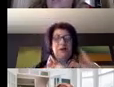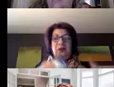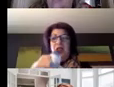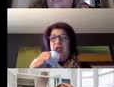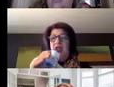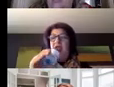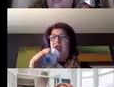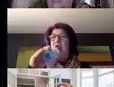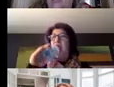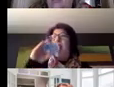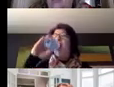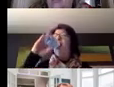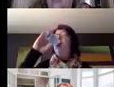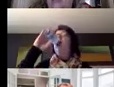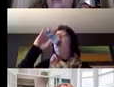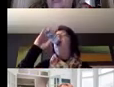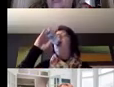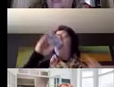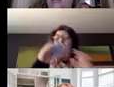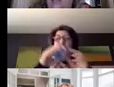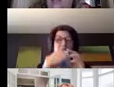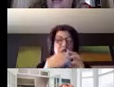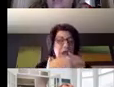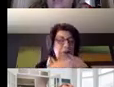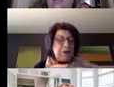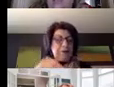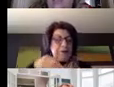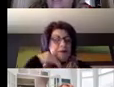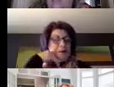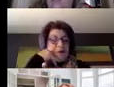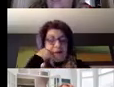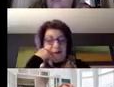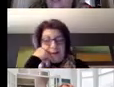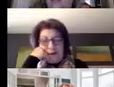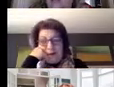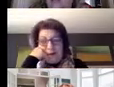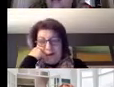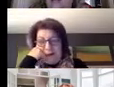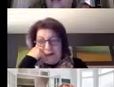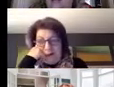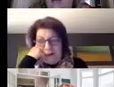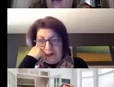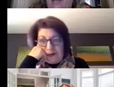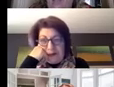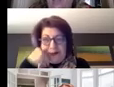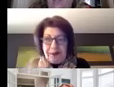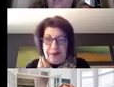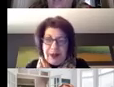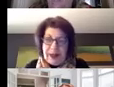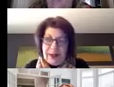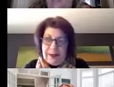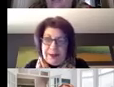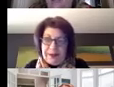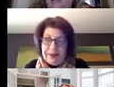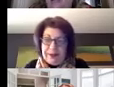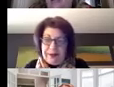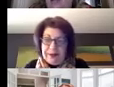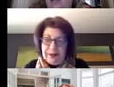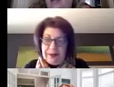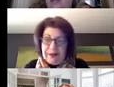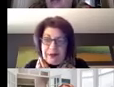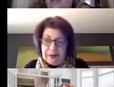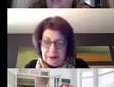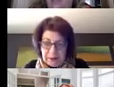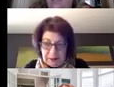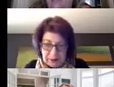of situations where mediation has been successful in assisting the family. Mediation is a